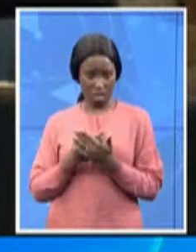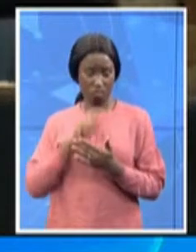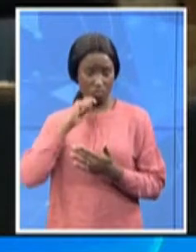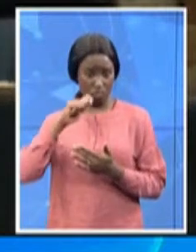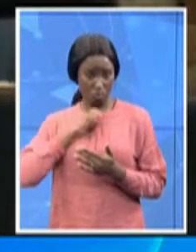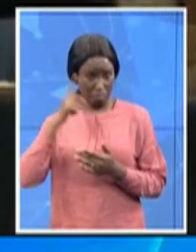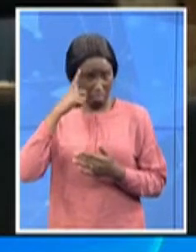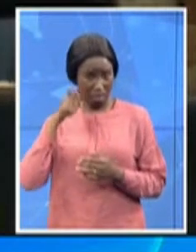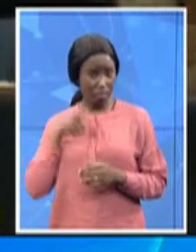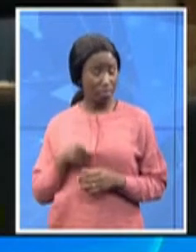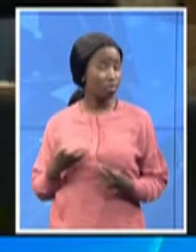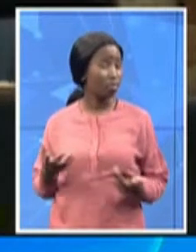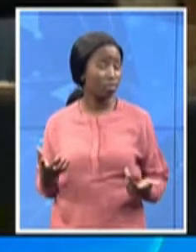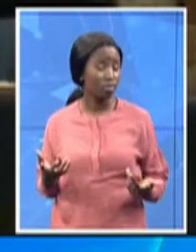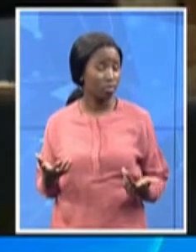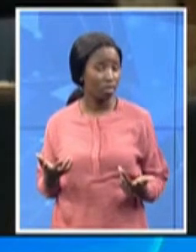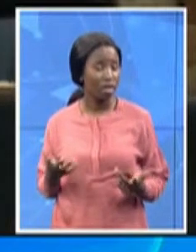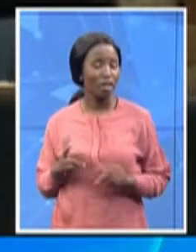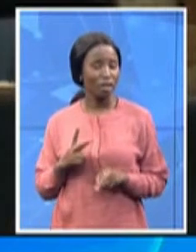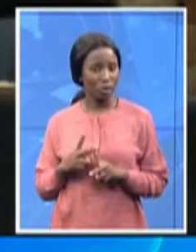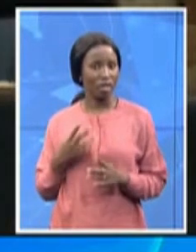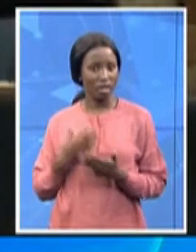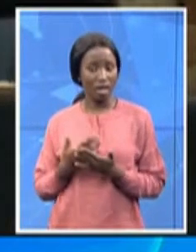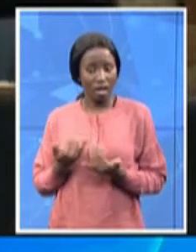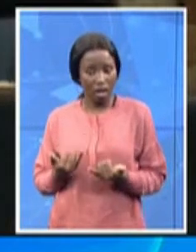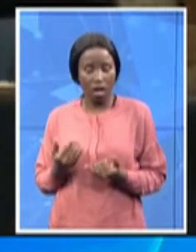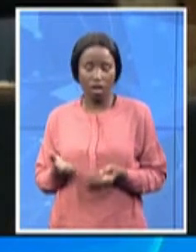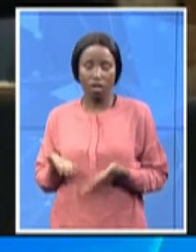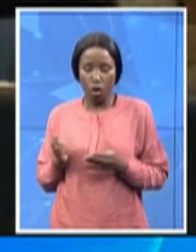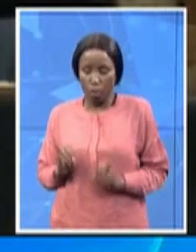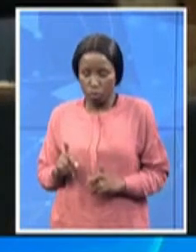the opportunity to address that information.